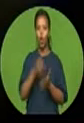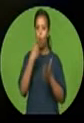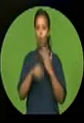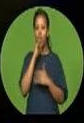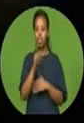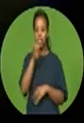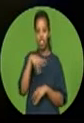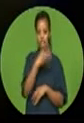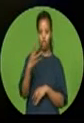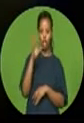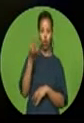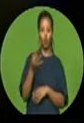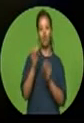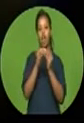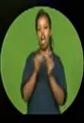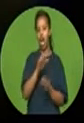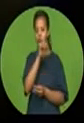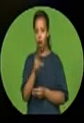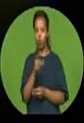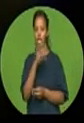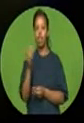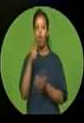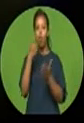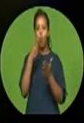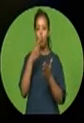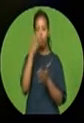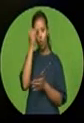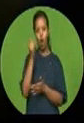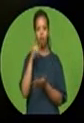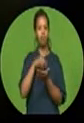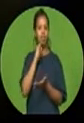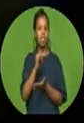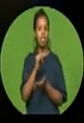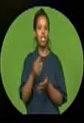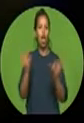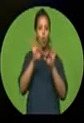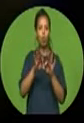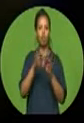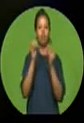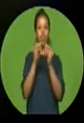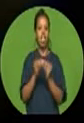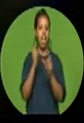What is chart of accounts and why is it important in accounting system?